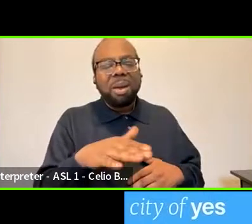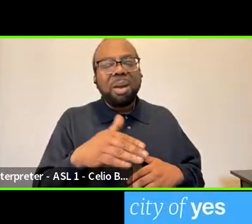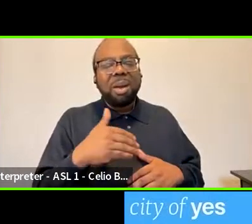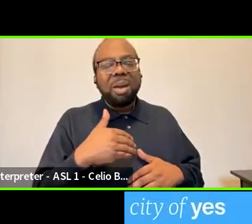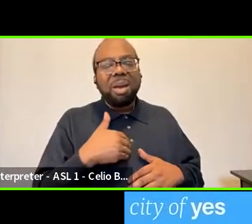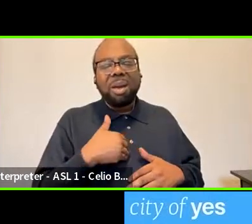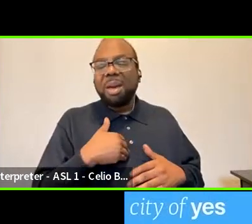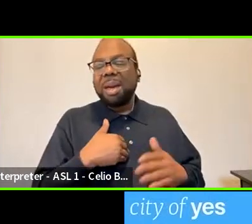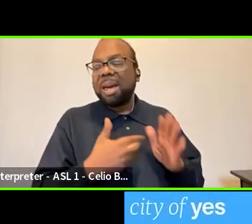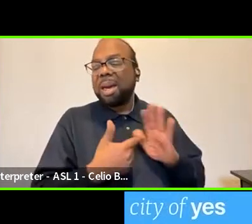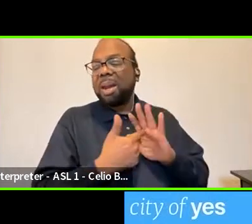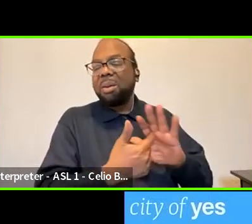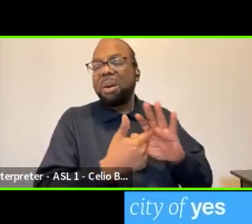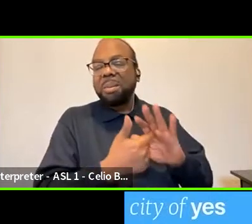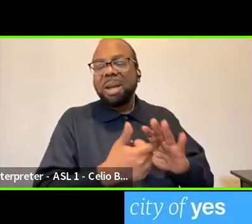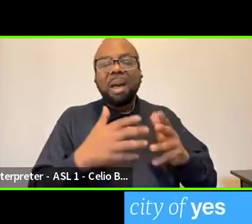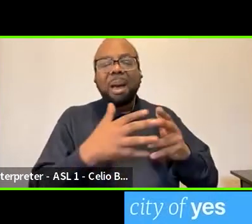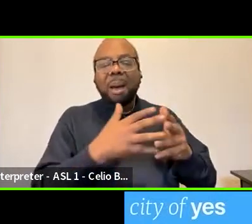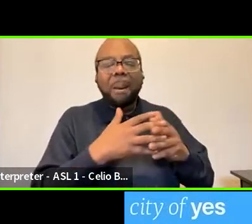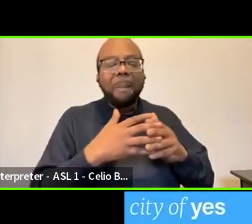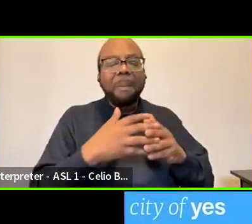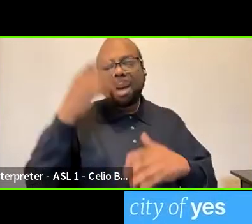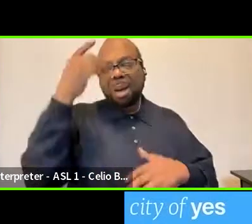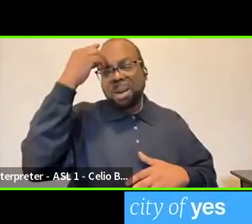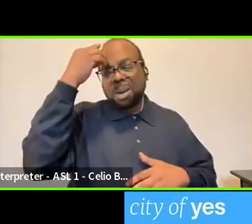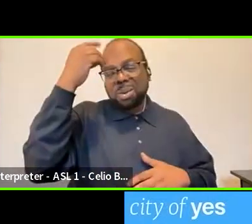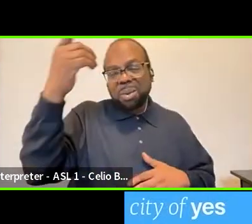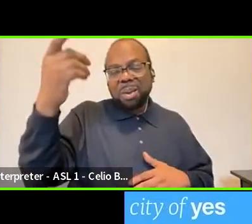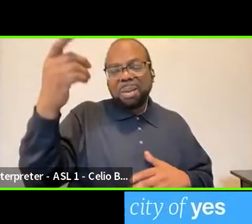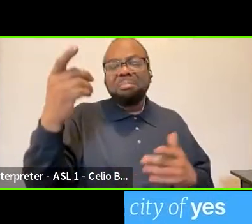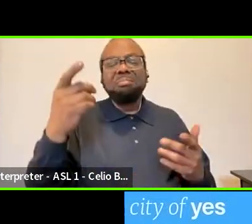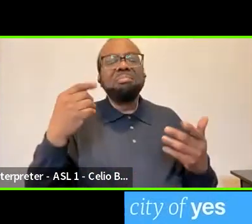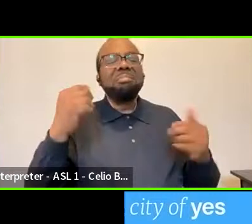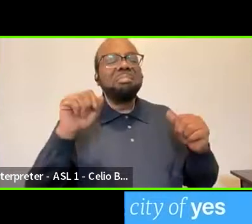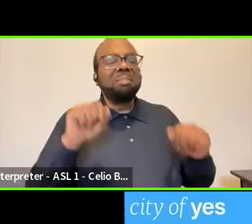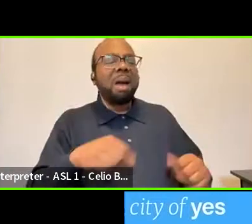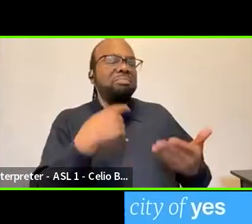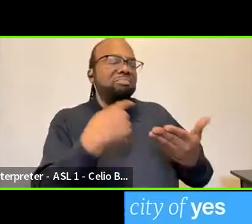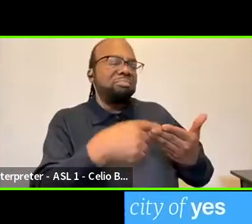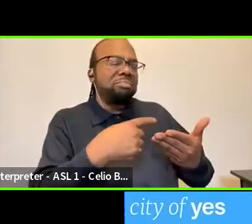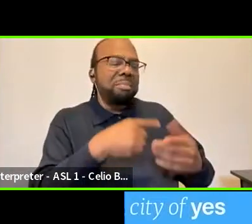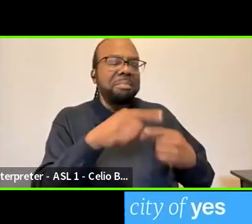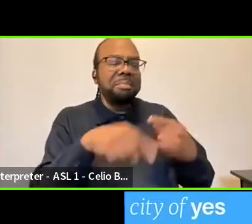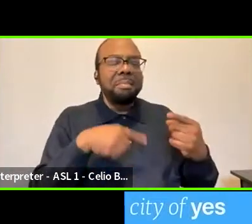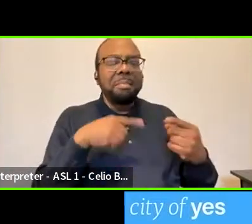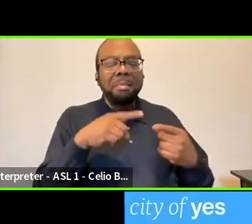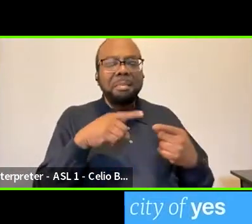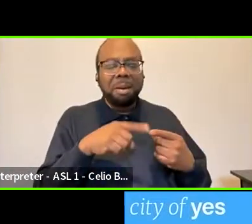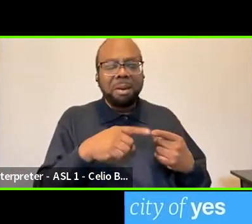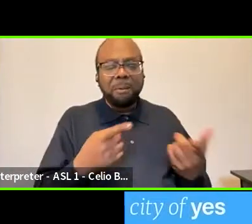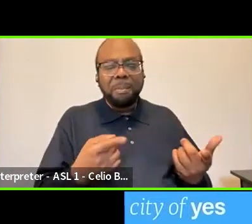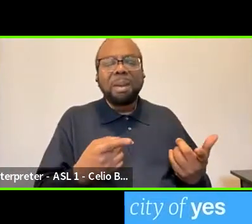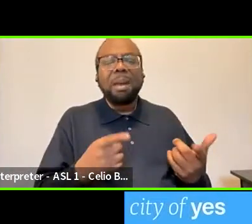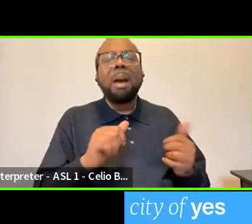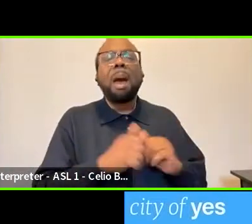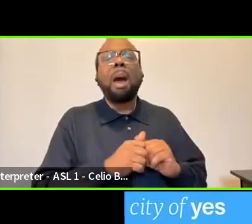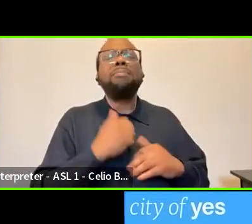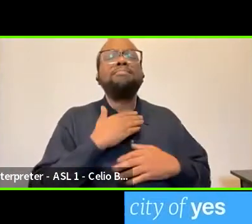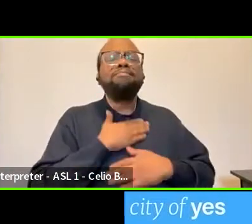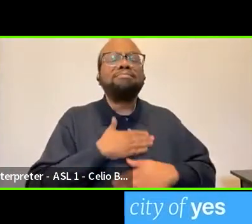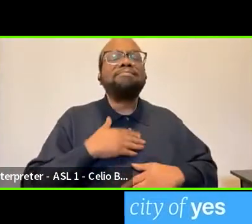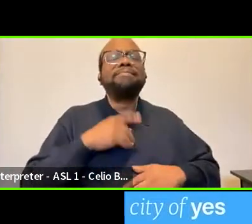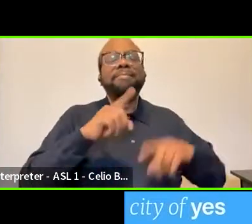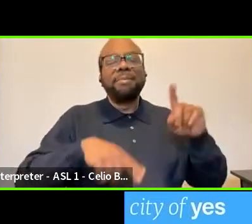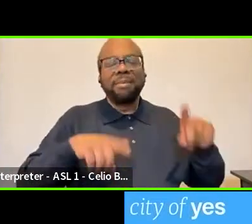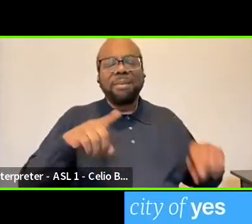City and they represent American dreams. If you could talk a little bit about, um, just how much we, um, do appreciate all the diversity